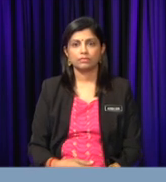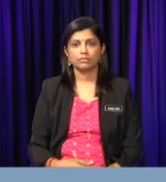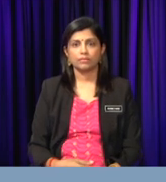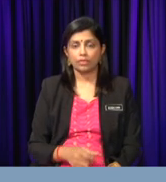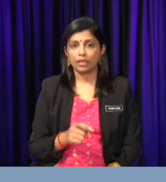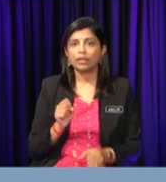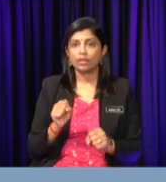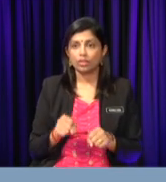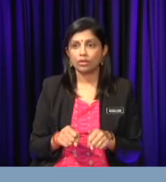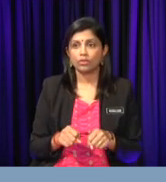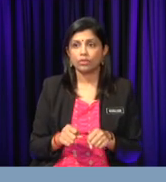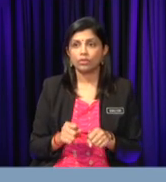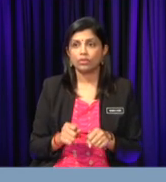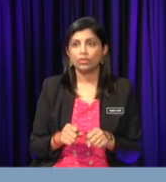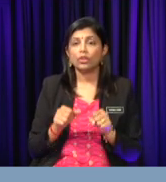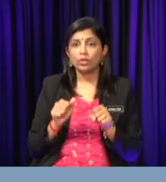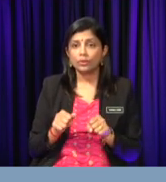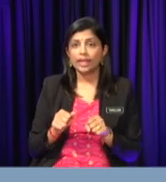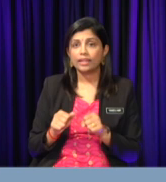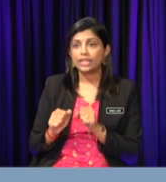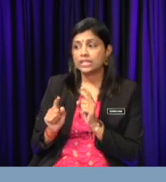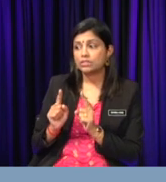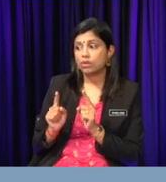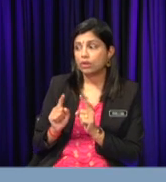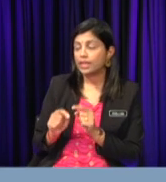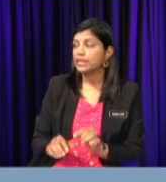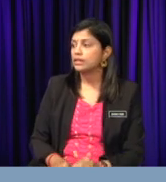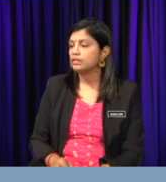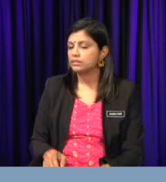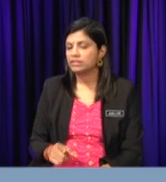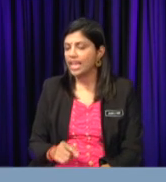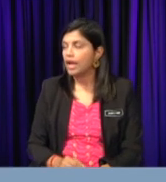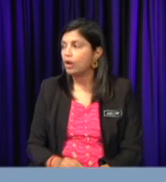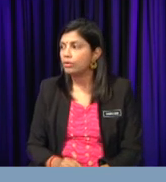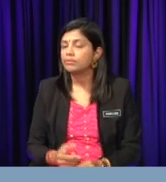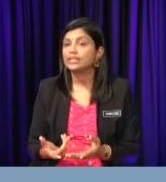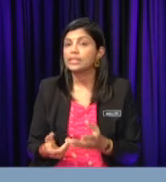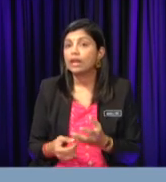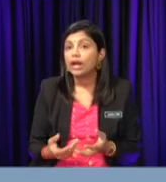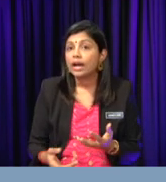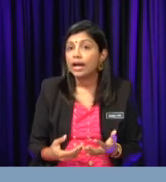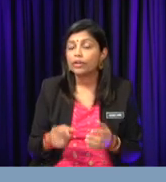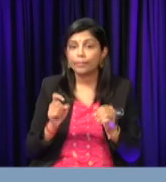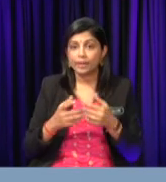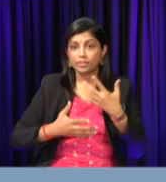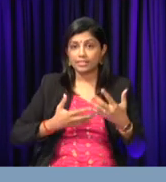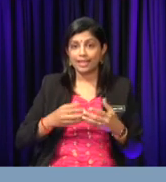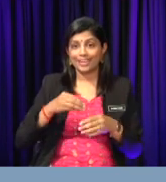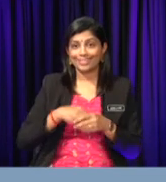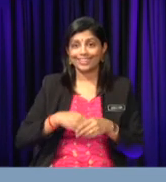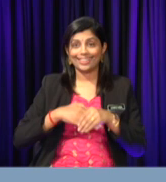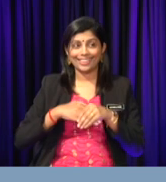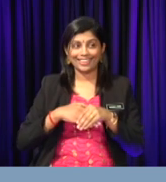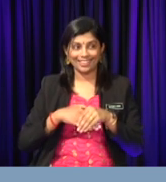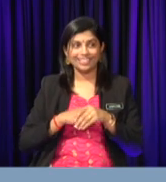try not to use your mother tongue. Uh-huh. To decide on, there are 6 options there. Who's going to talk about no trends?